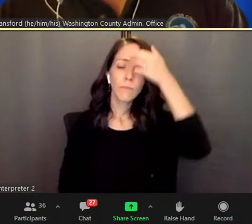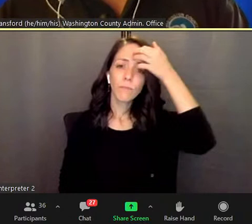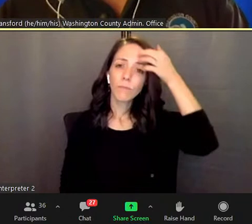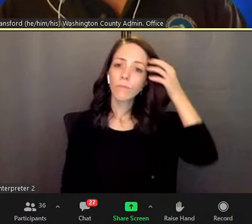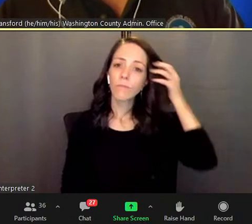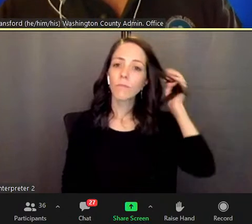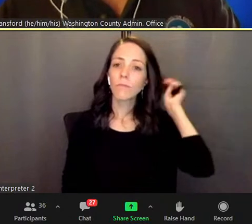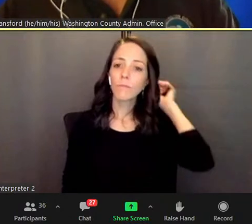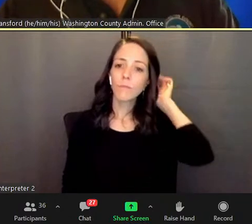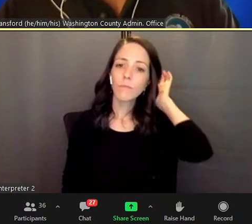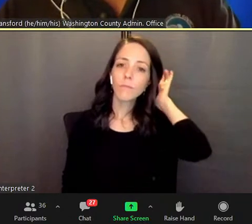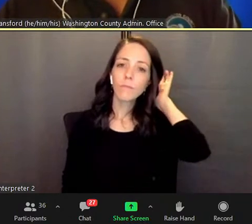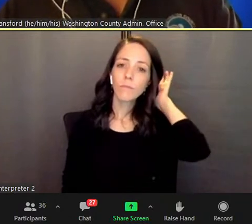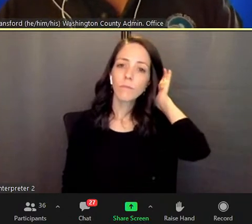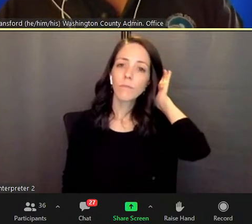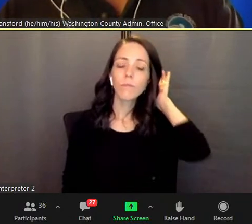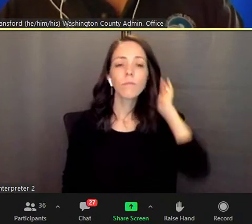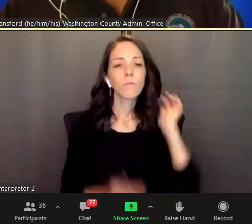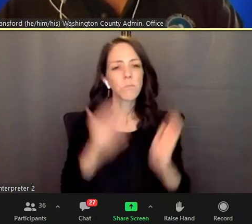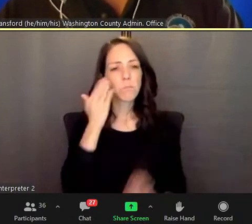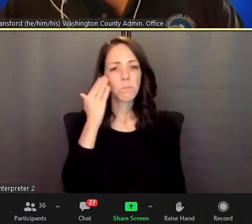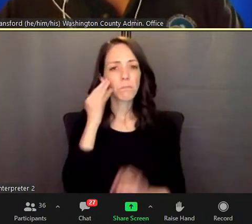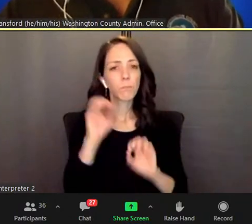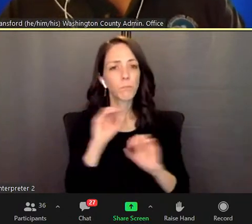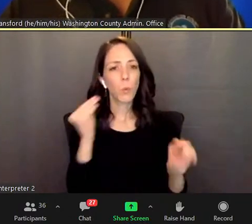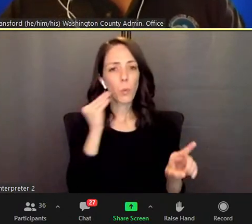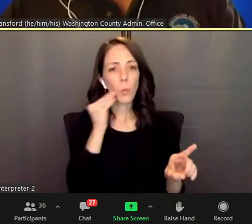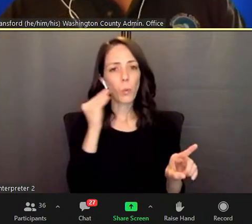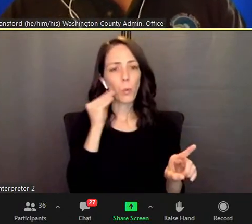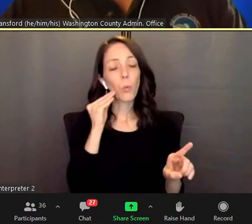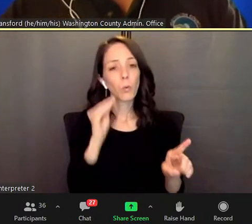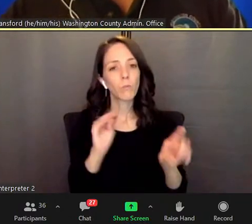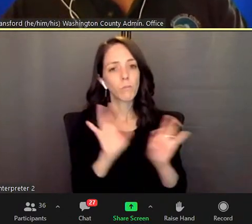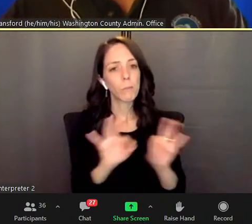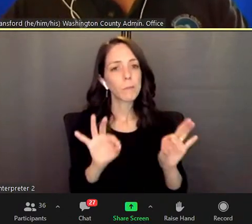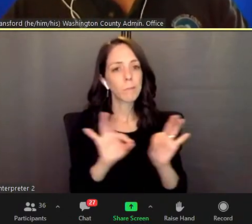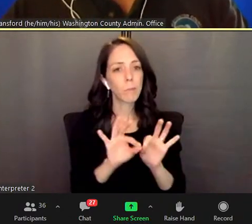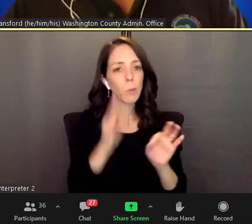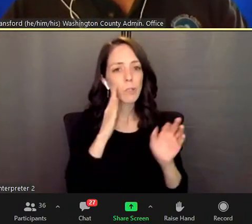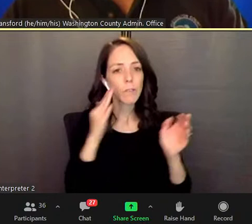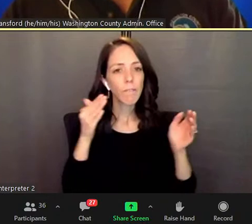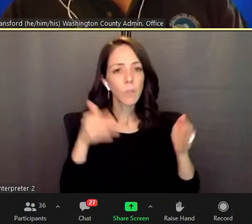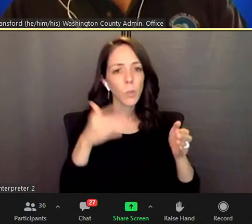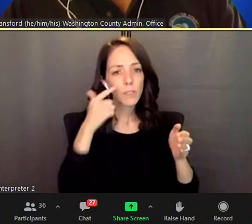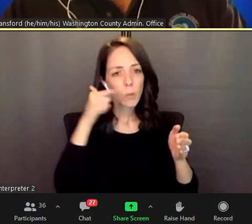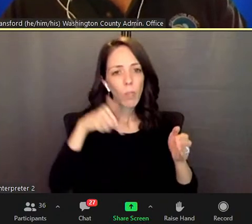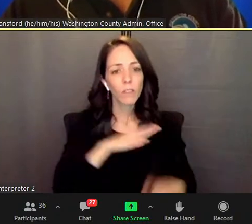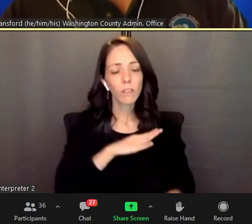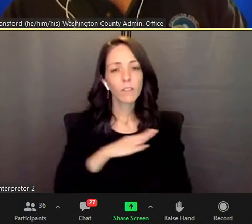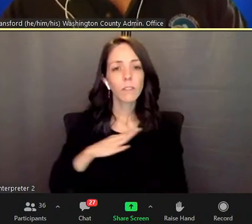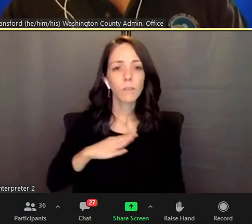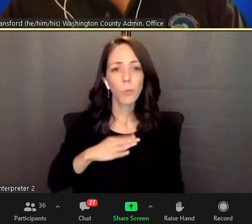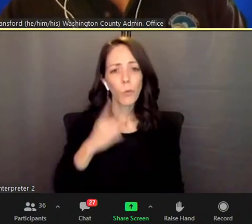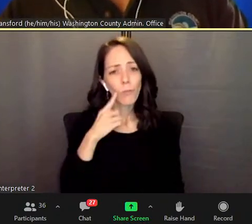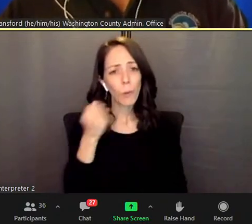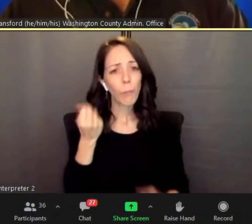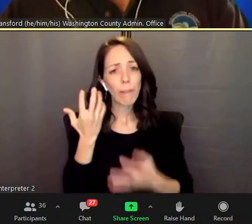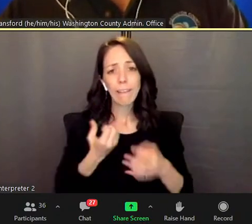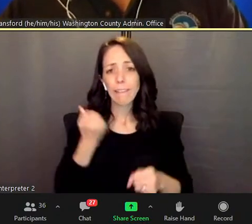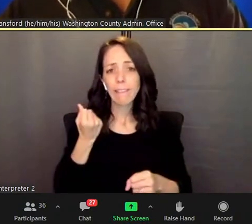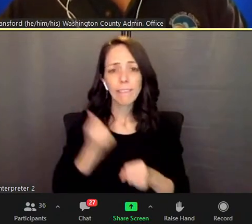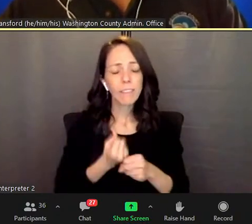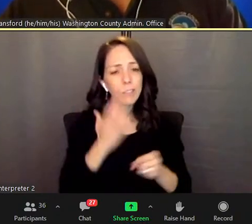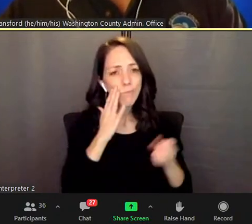I know that houselessness has been a key focus for this board for years,